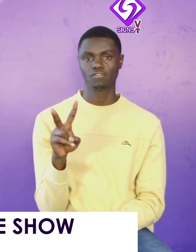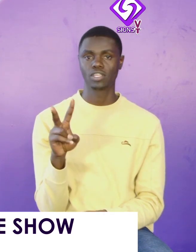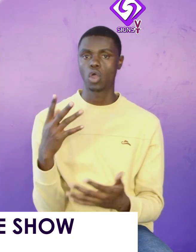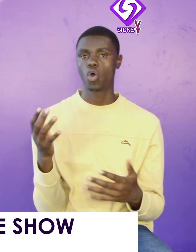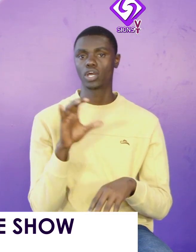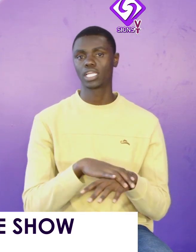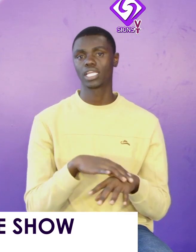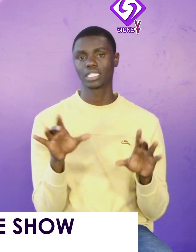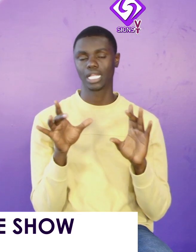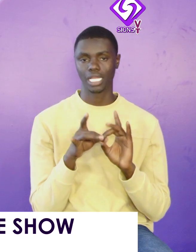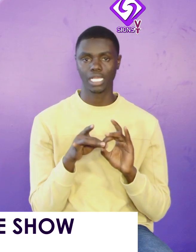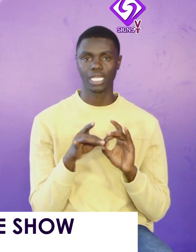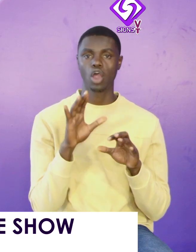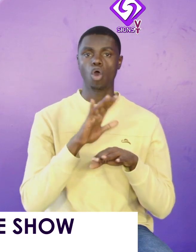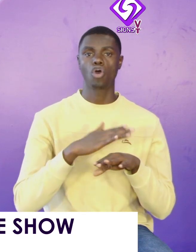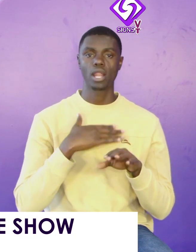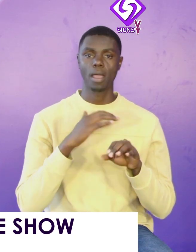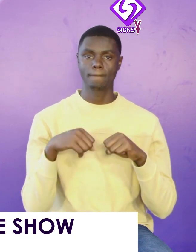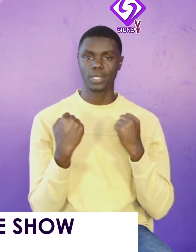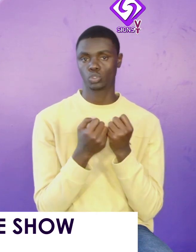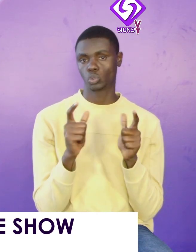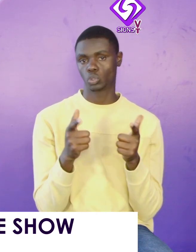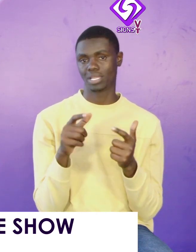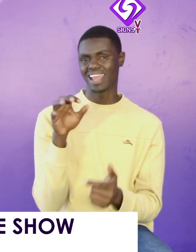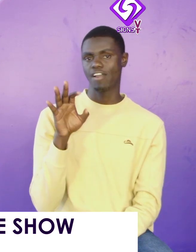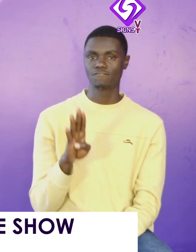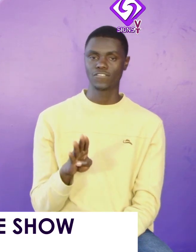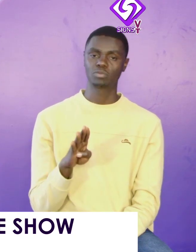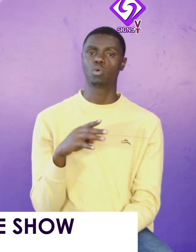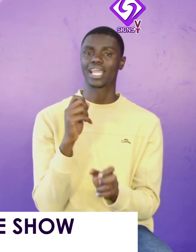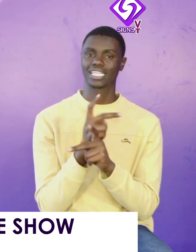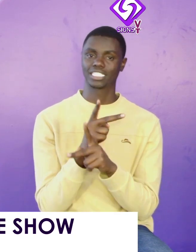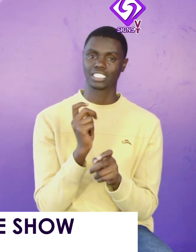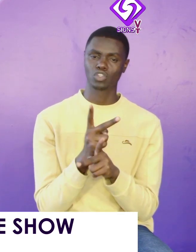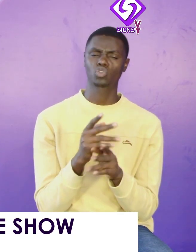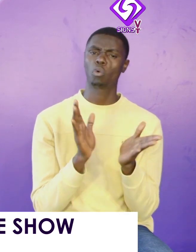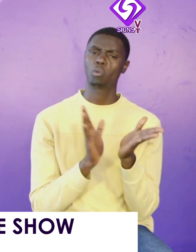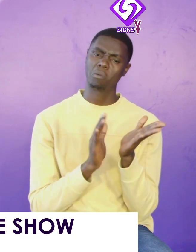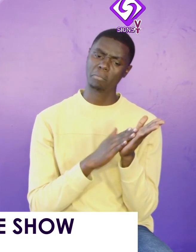my socials, Blind Jonas Simba, Facebook and TikTok. Give me your views on